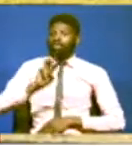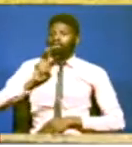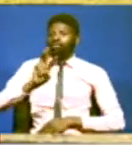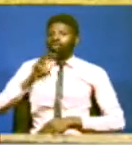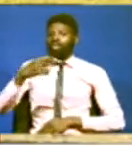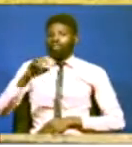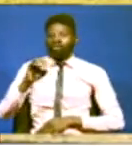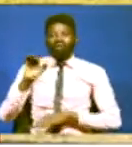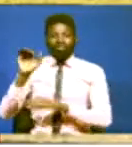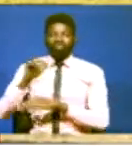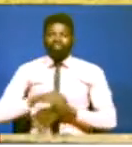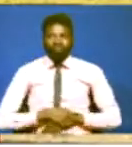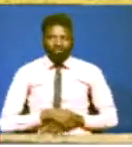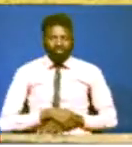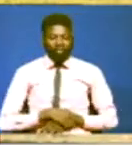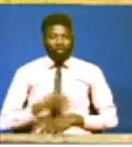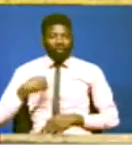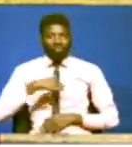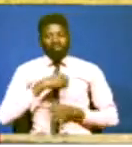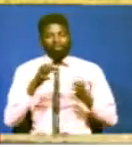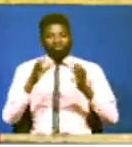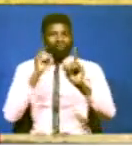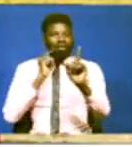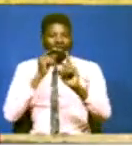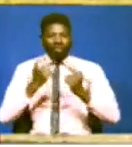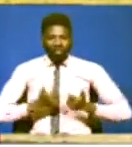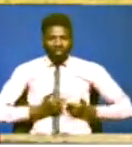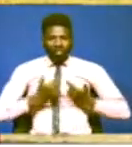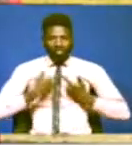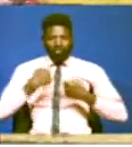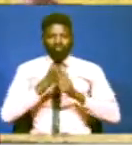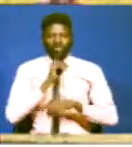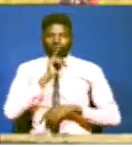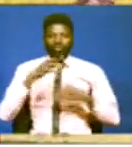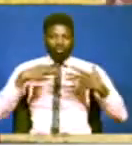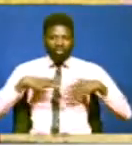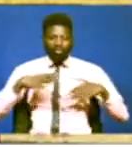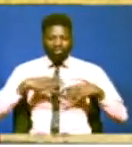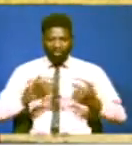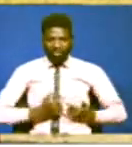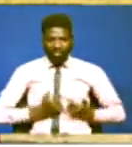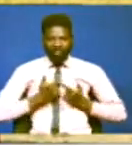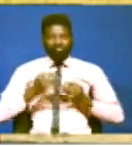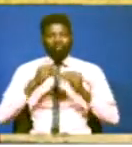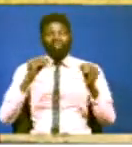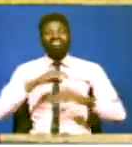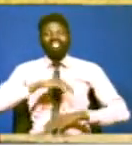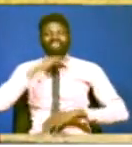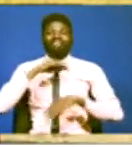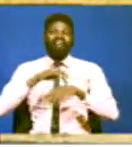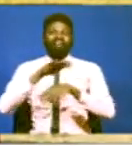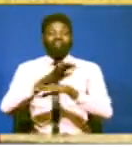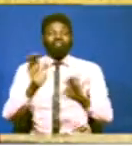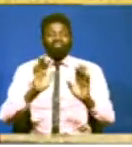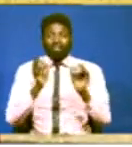is actually a drive about life and making sure that our people can live longer, and then you don't die prematurely. For you to live longer, it means you must